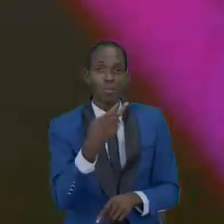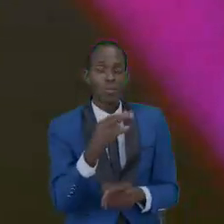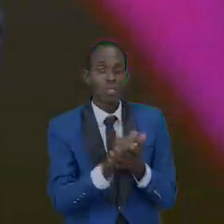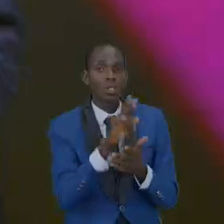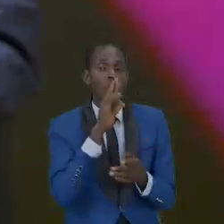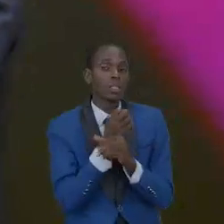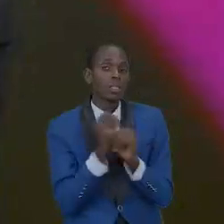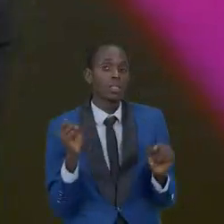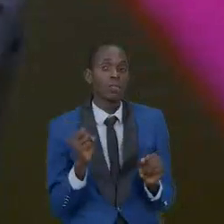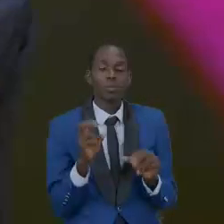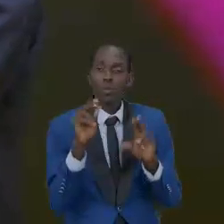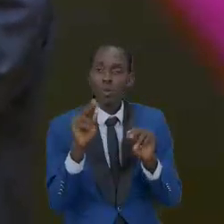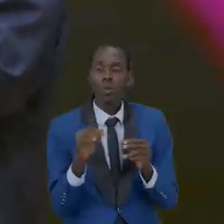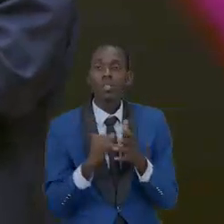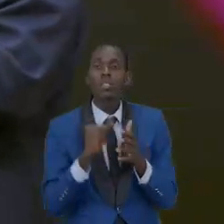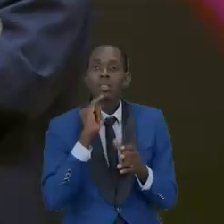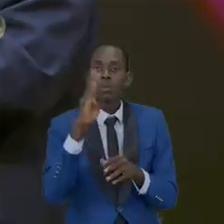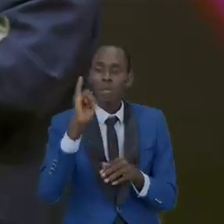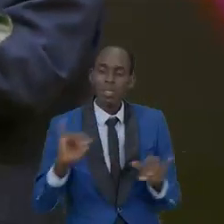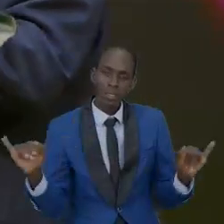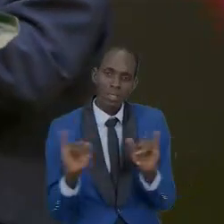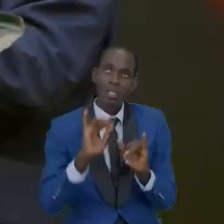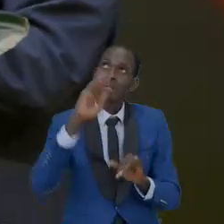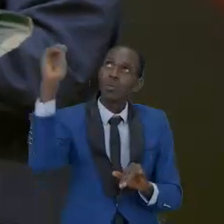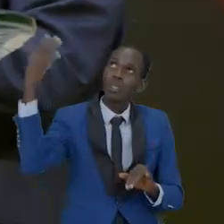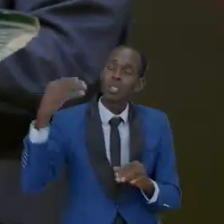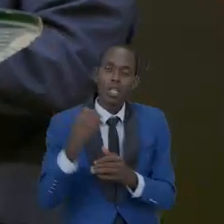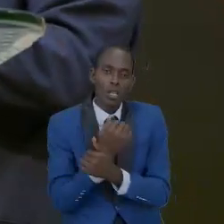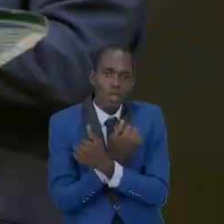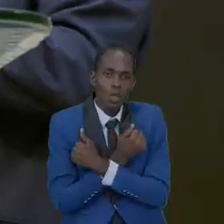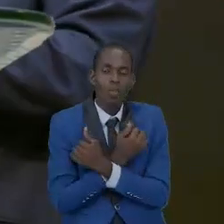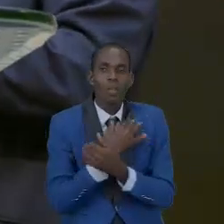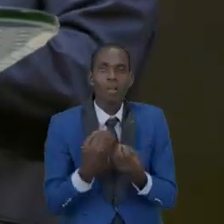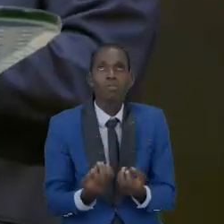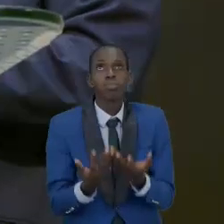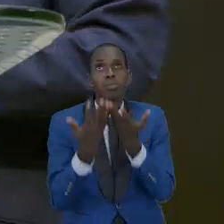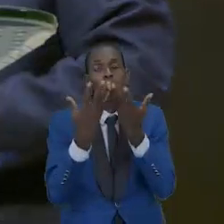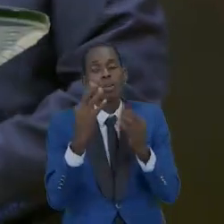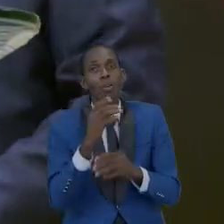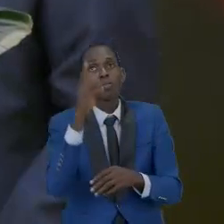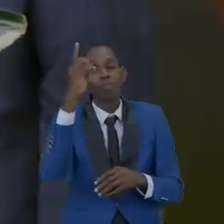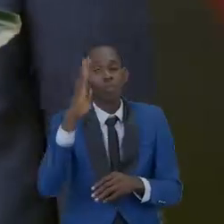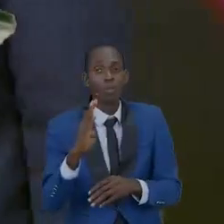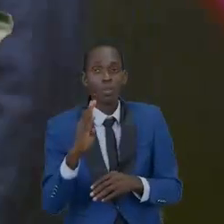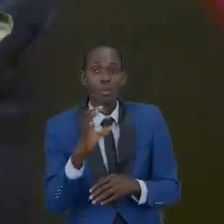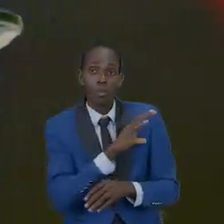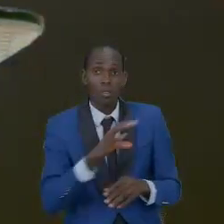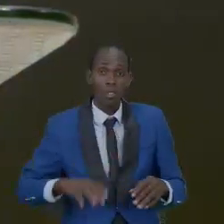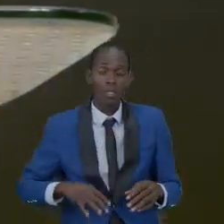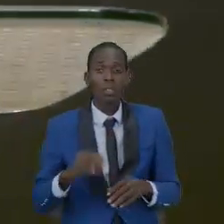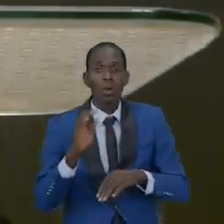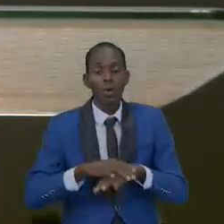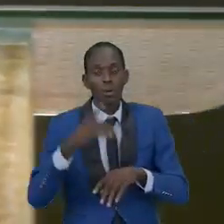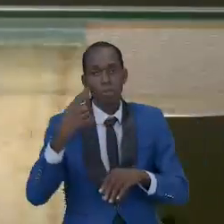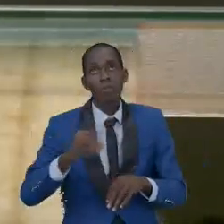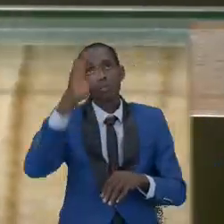same grace, by the same love of God, and by the same sacrifice of the Lord Jesus Christ on the cross of